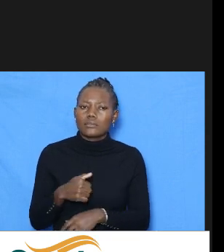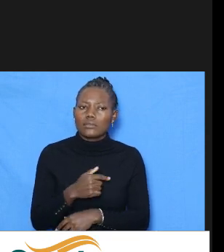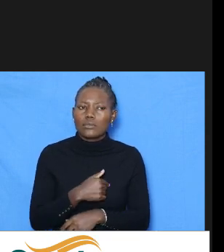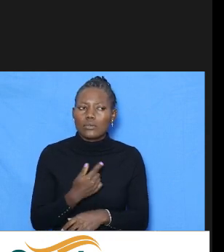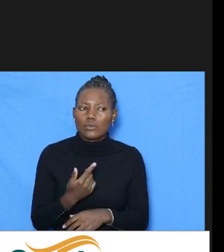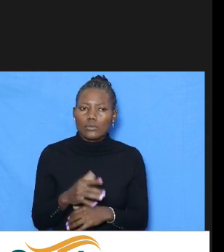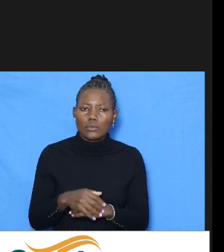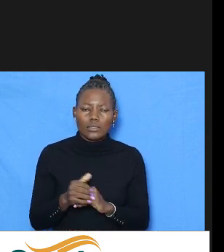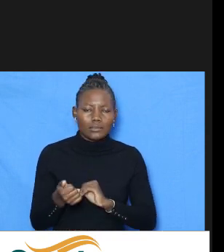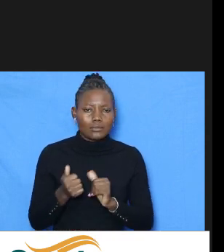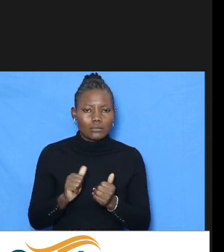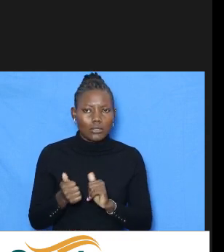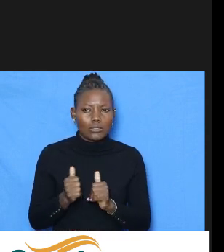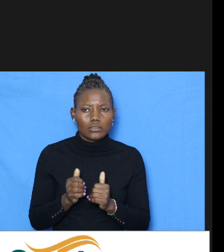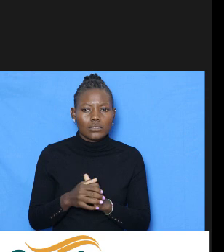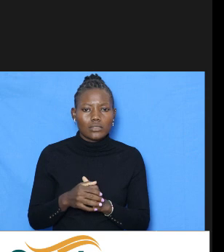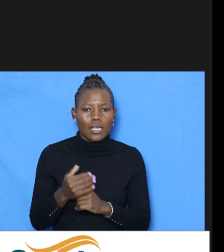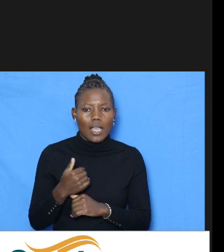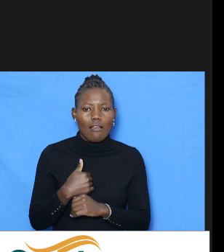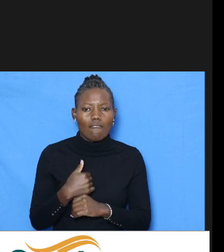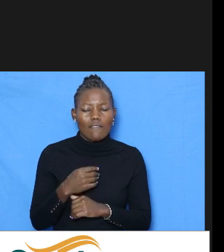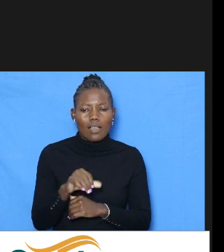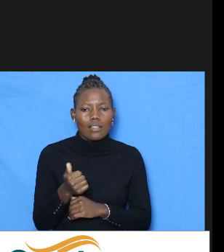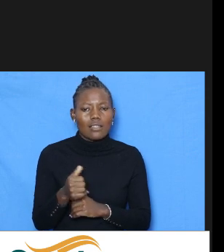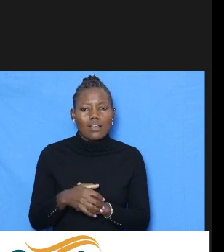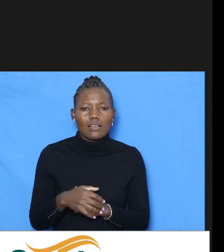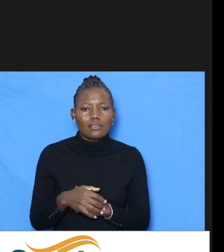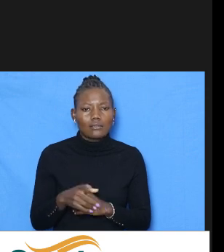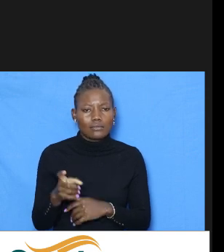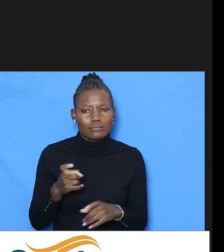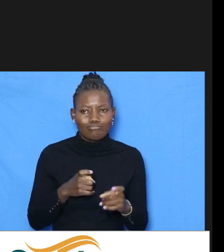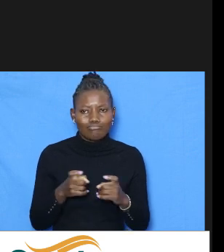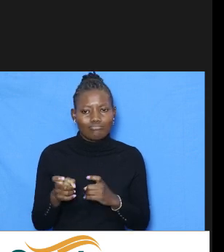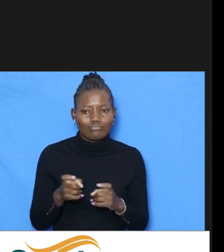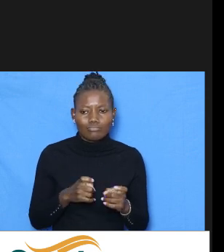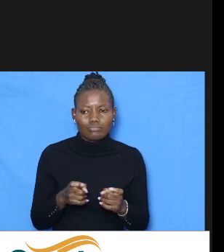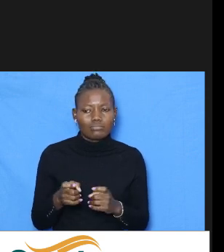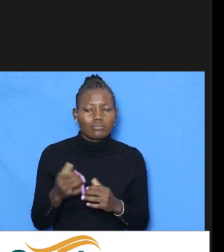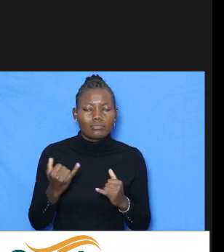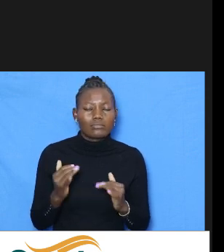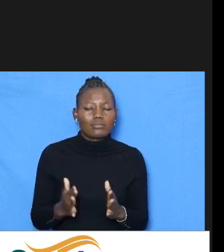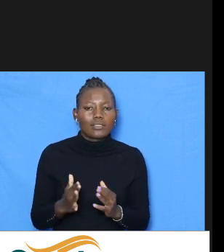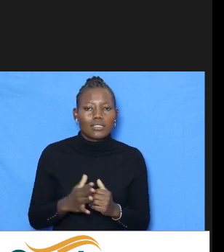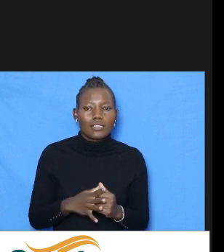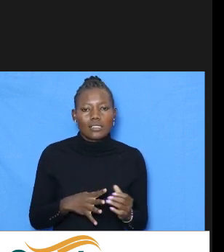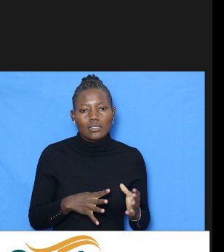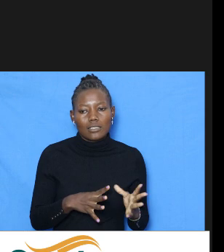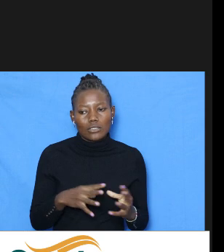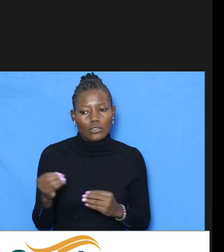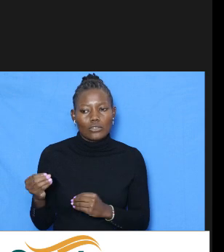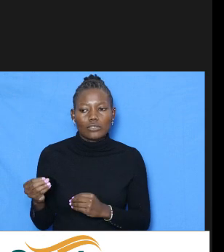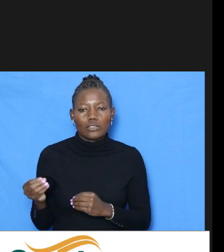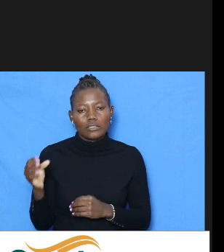there are sports that are weight regulated. Mm, So yes. you'll find an athlete going hungry